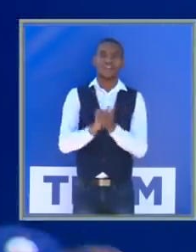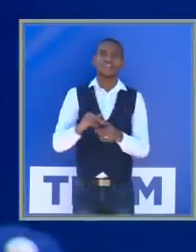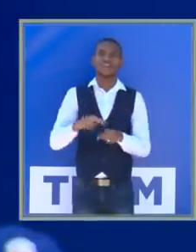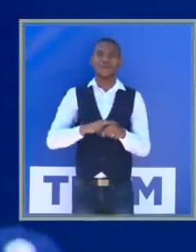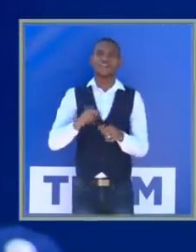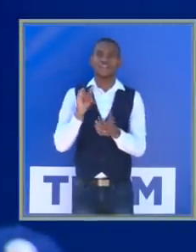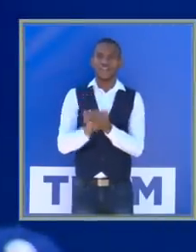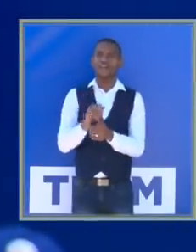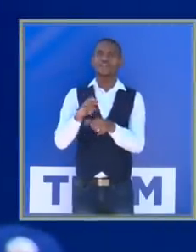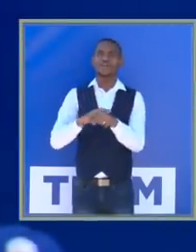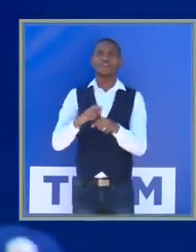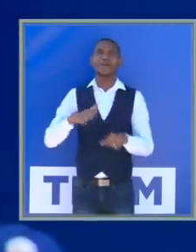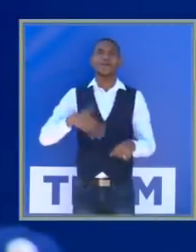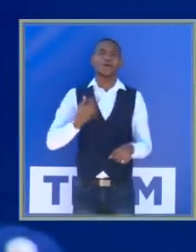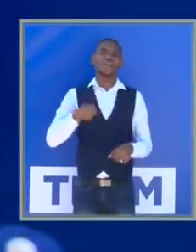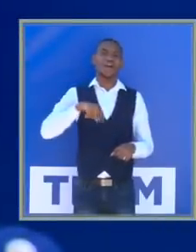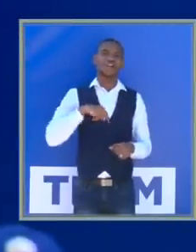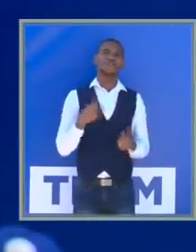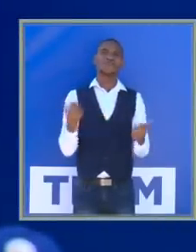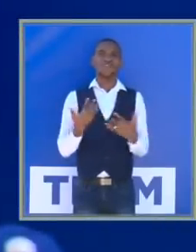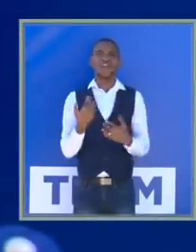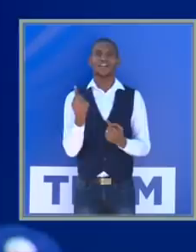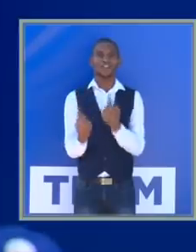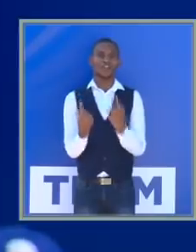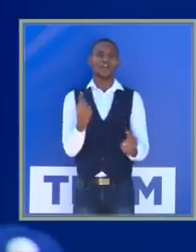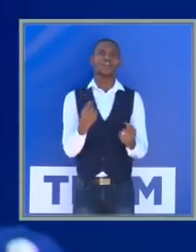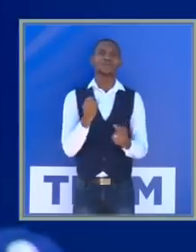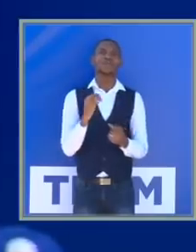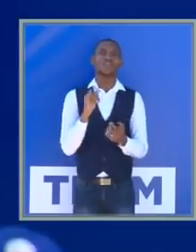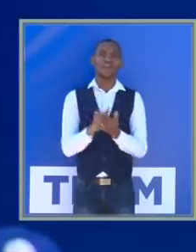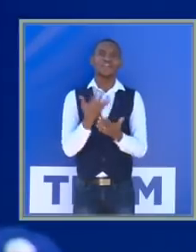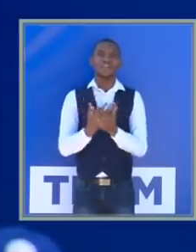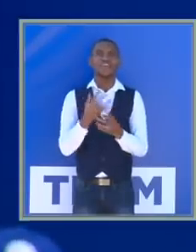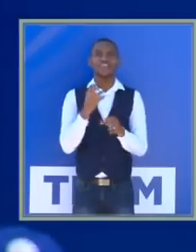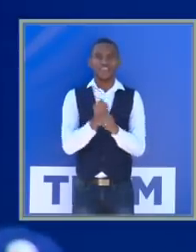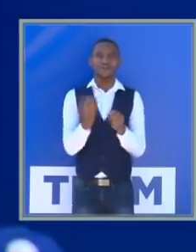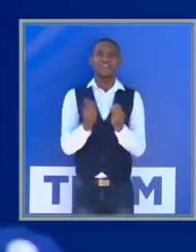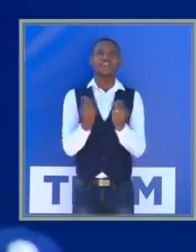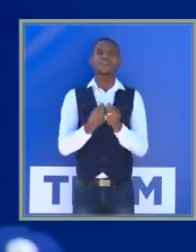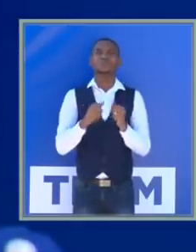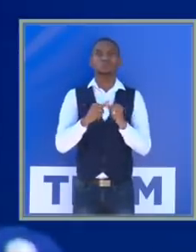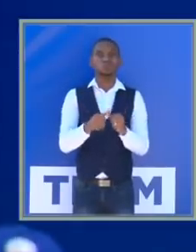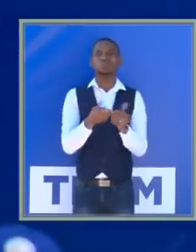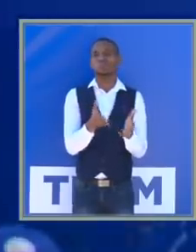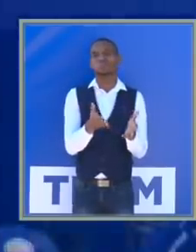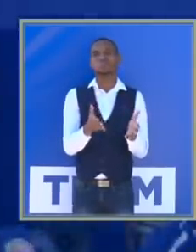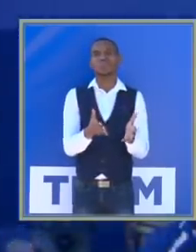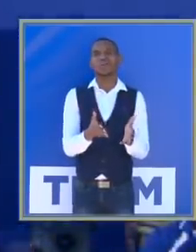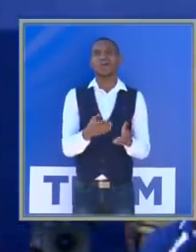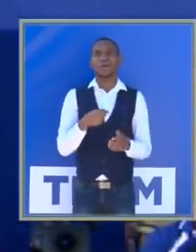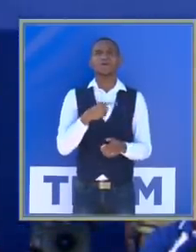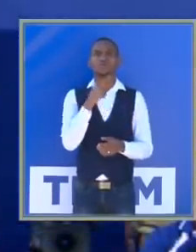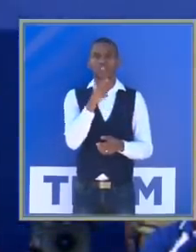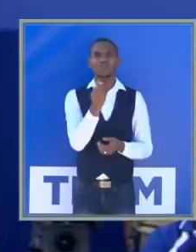or that race. They want us to fear each other so that they keep things as they are. But I want to tell you, fellow